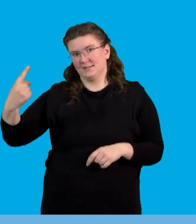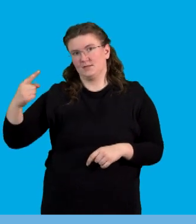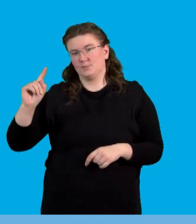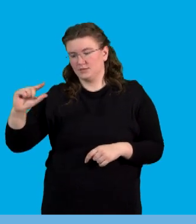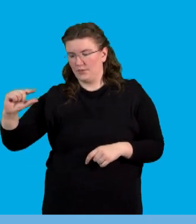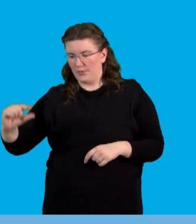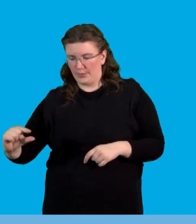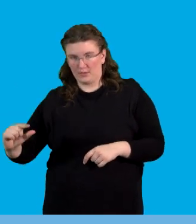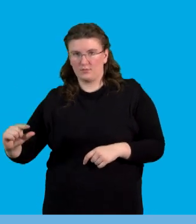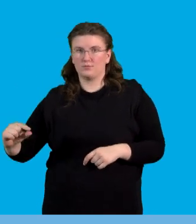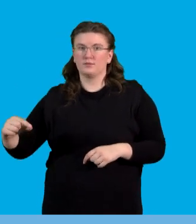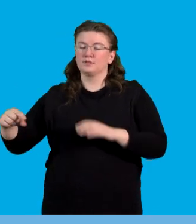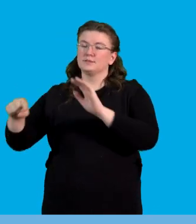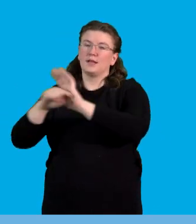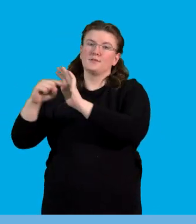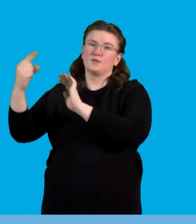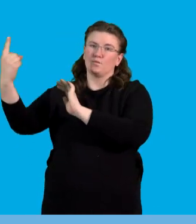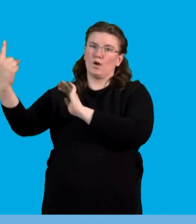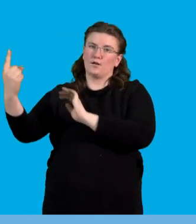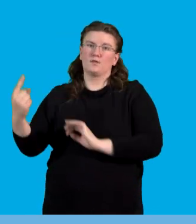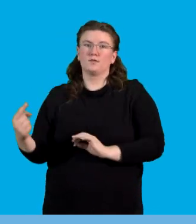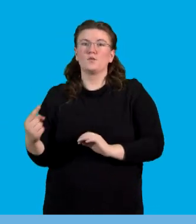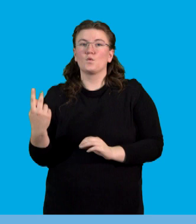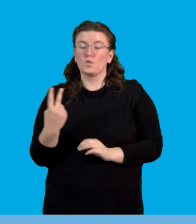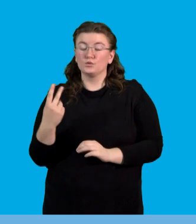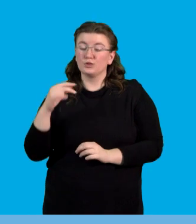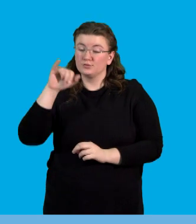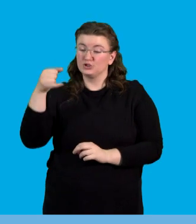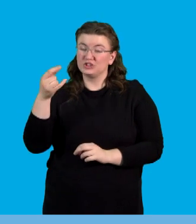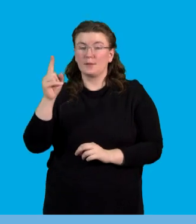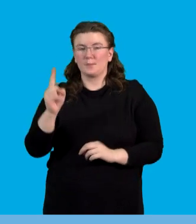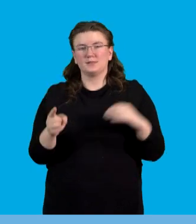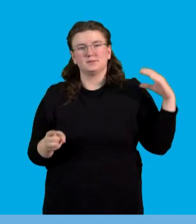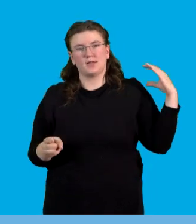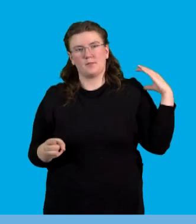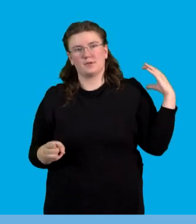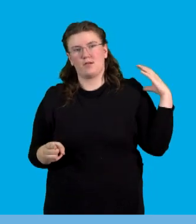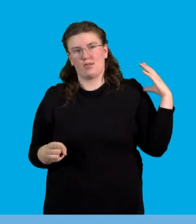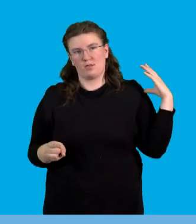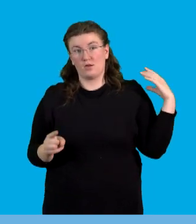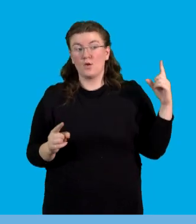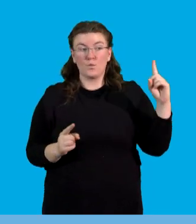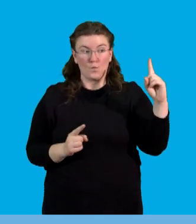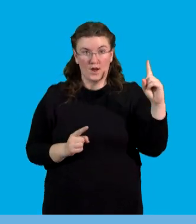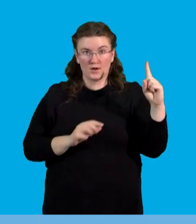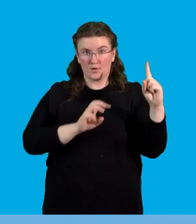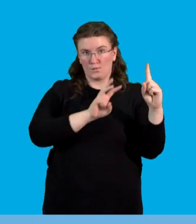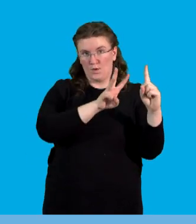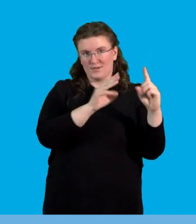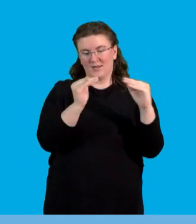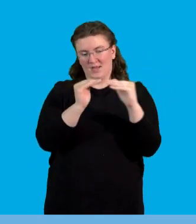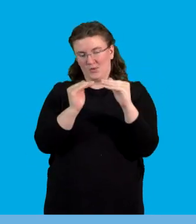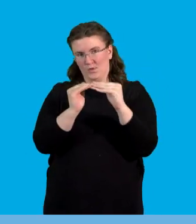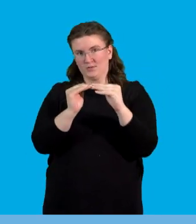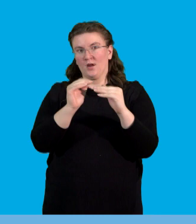needs to be to the exponent of -1, and the J must be a capital letter. So 1 watt is 1 joule of